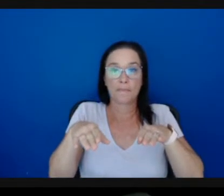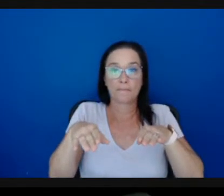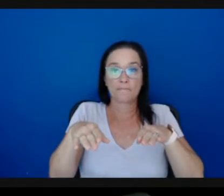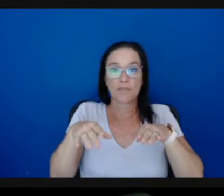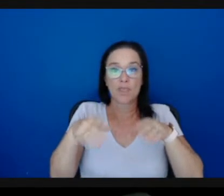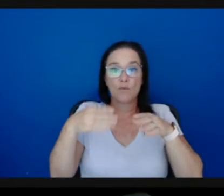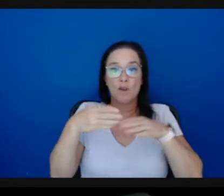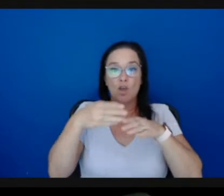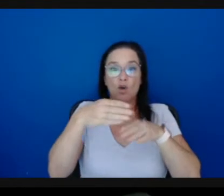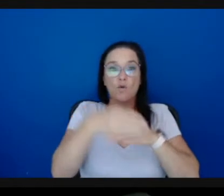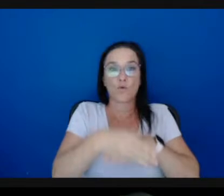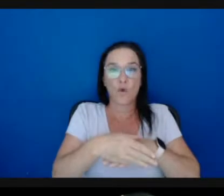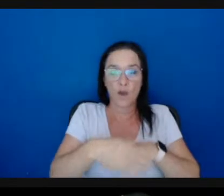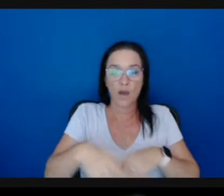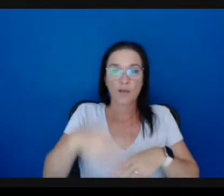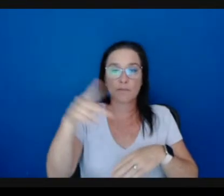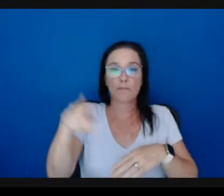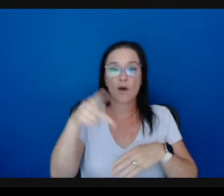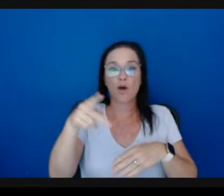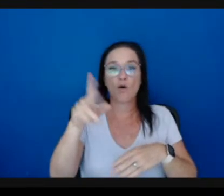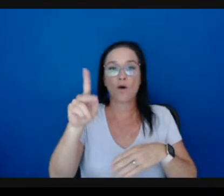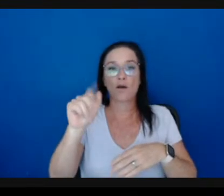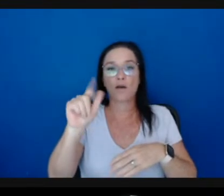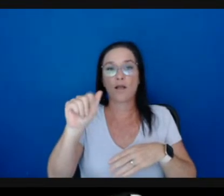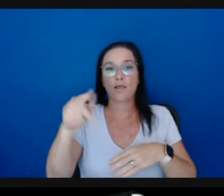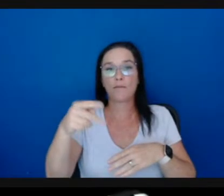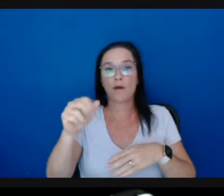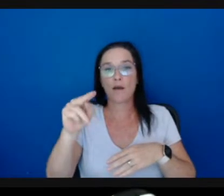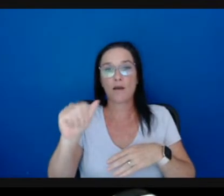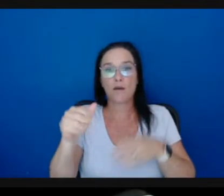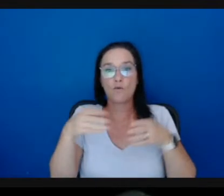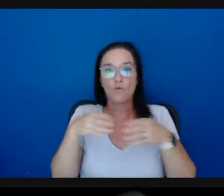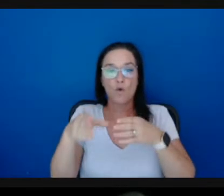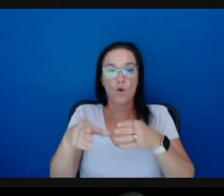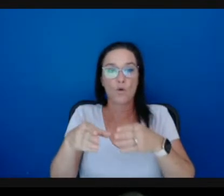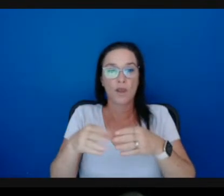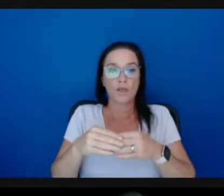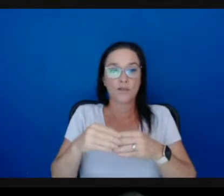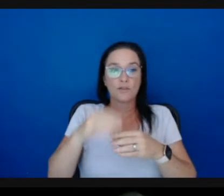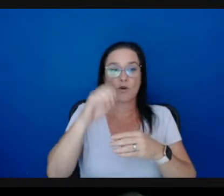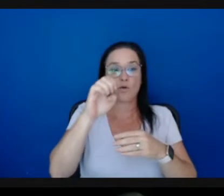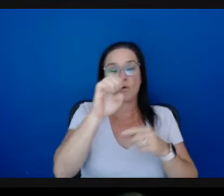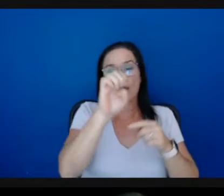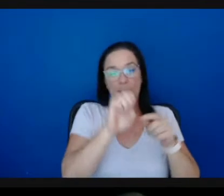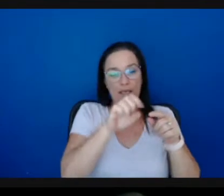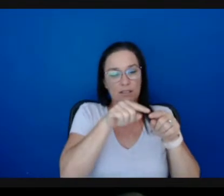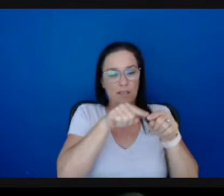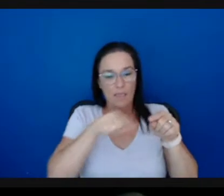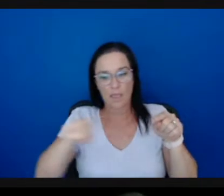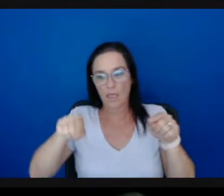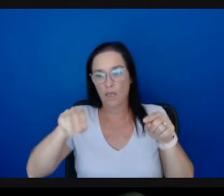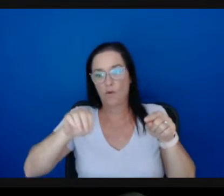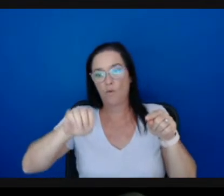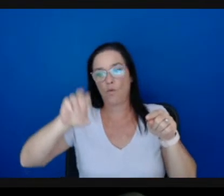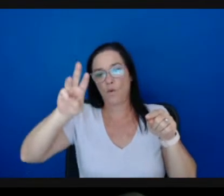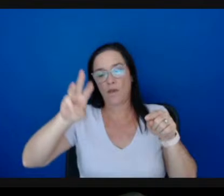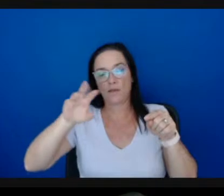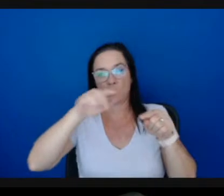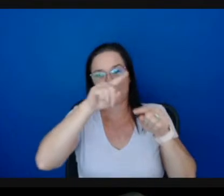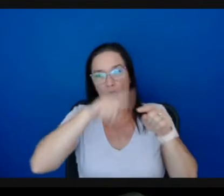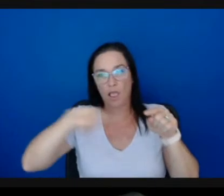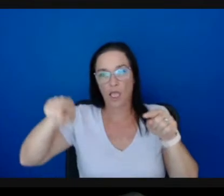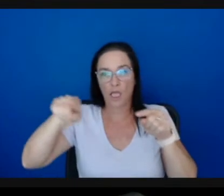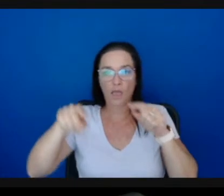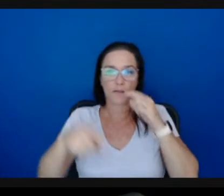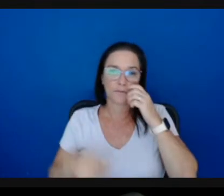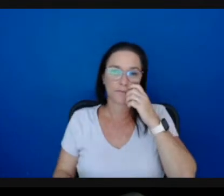the Pahoa Kalapana Road. It started east of the road, came across the road, and went west of the road there. Let me pull the map back up just so you can follow